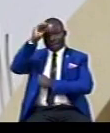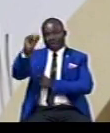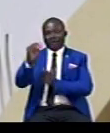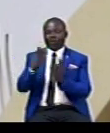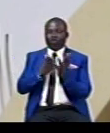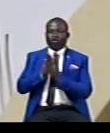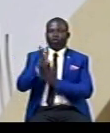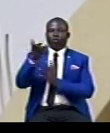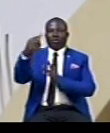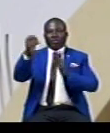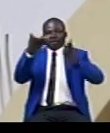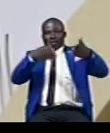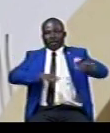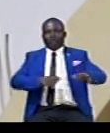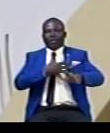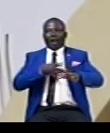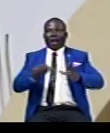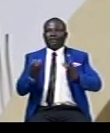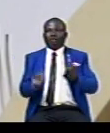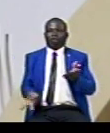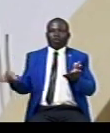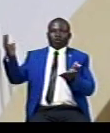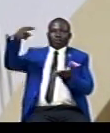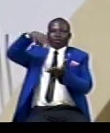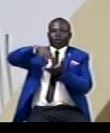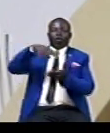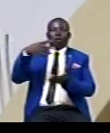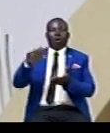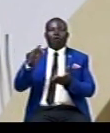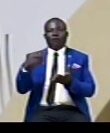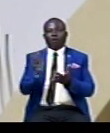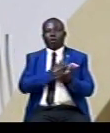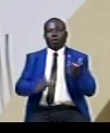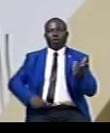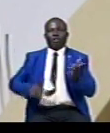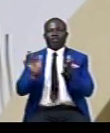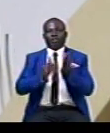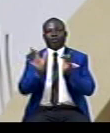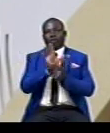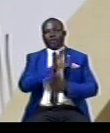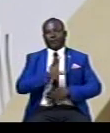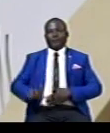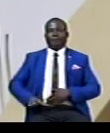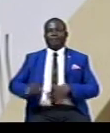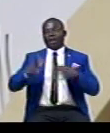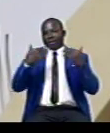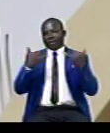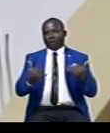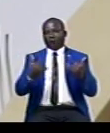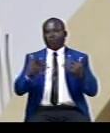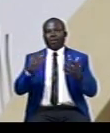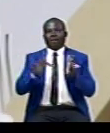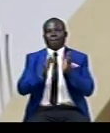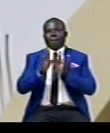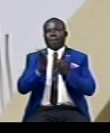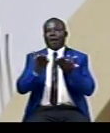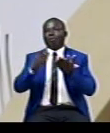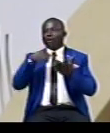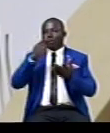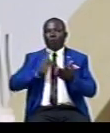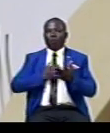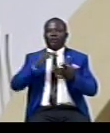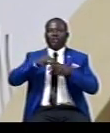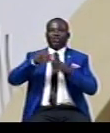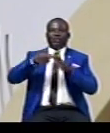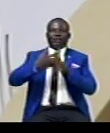and the resurrection of the Lord Jesus Christ. The Bible tells us in Genesis chapter 3, there,